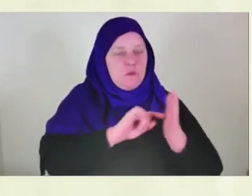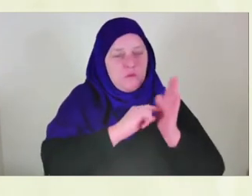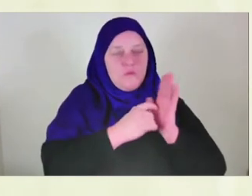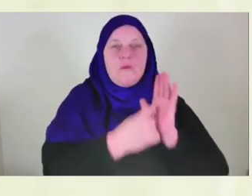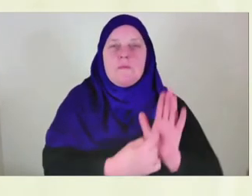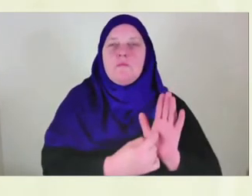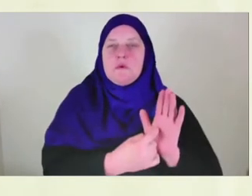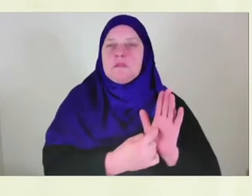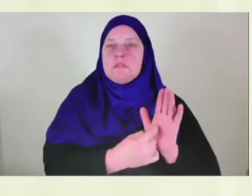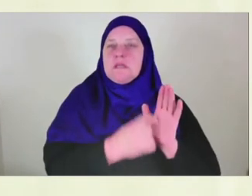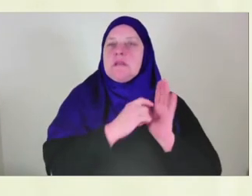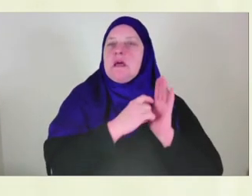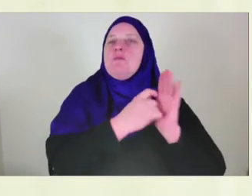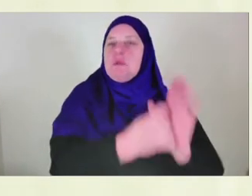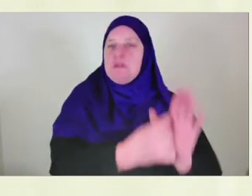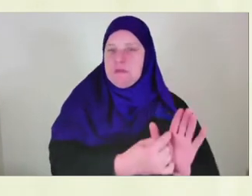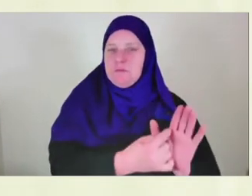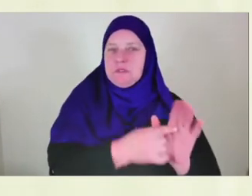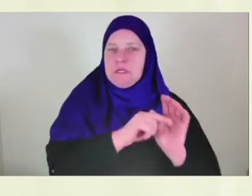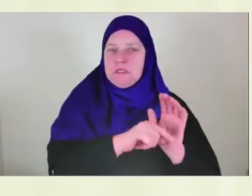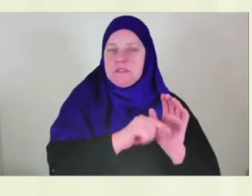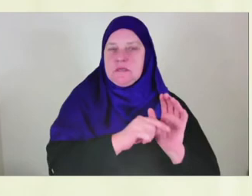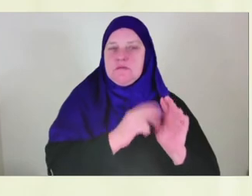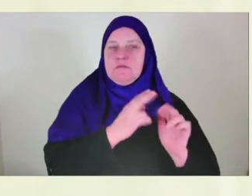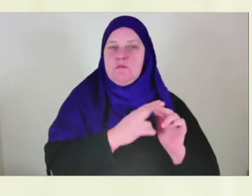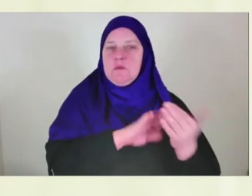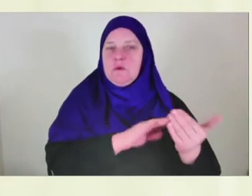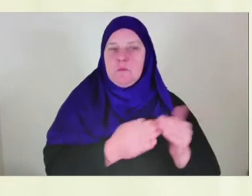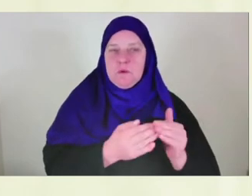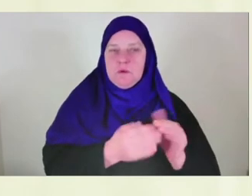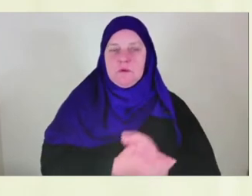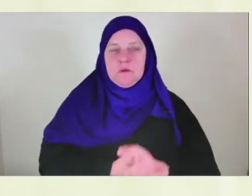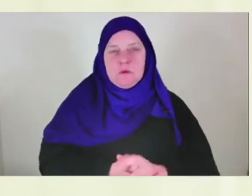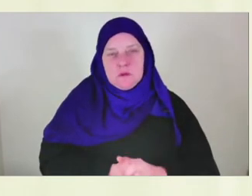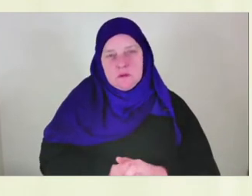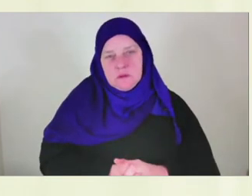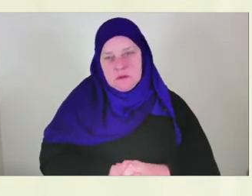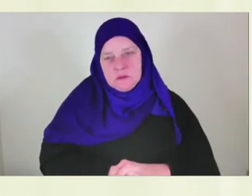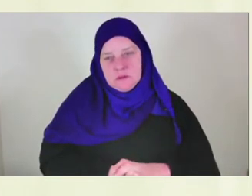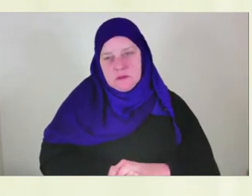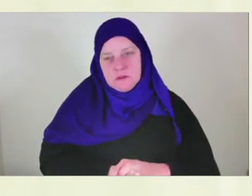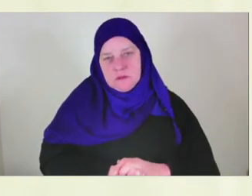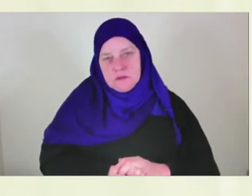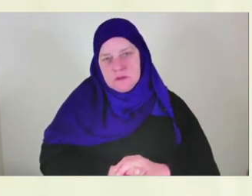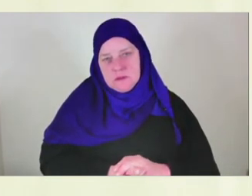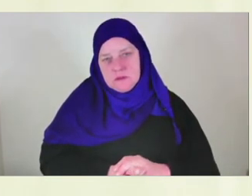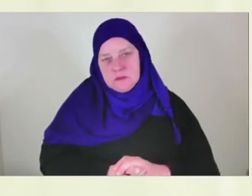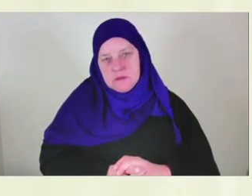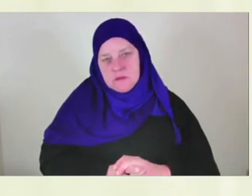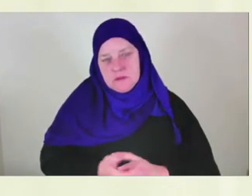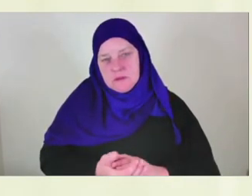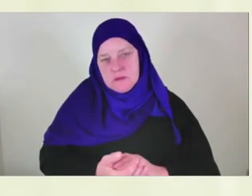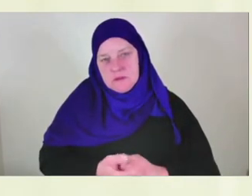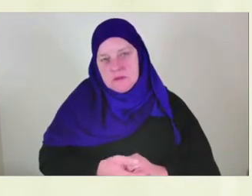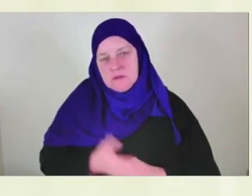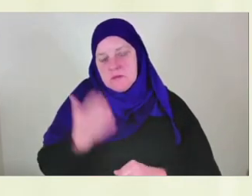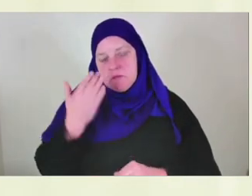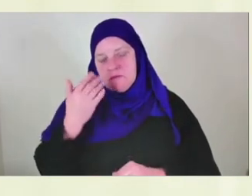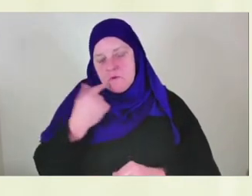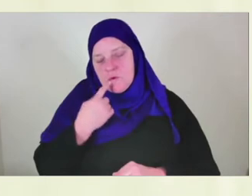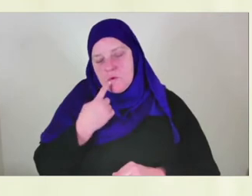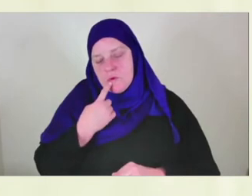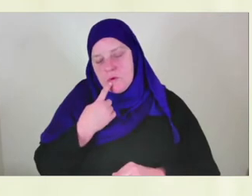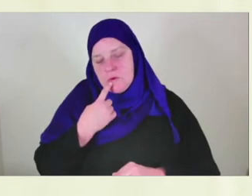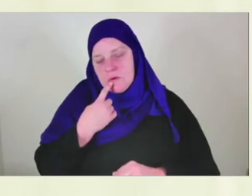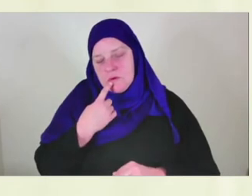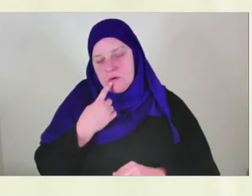that handle the sahm al-imam. So Mahatir Sheikh also mentioned in his previously, we're going over these points, that he mentioned